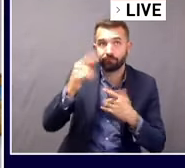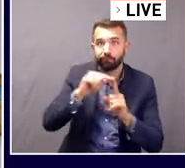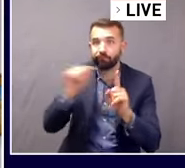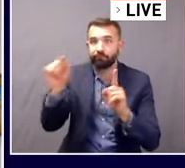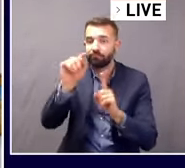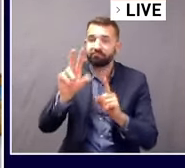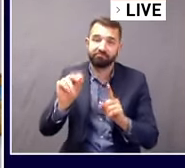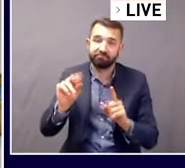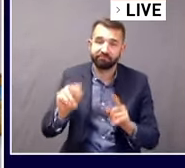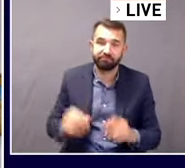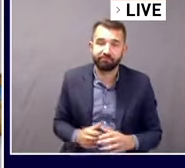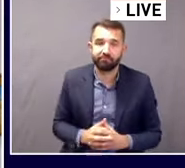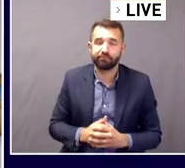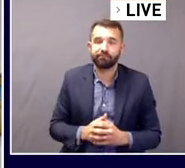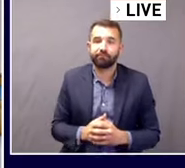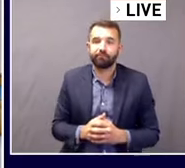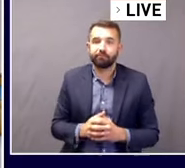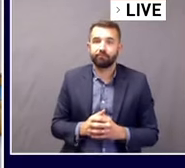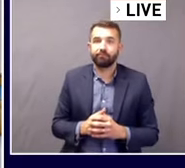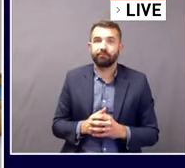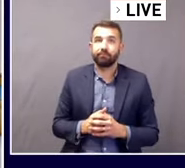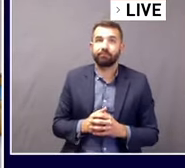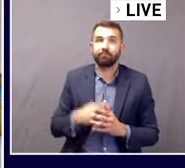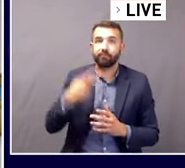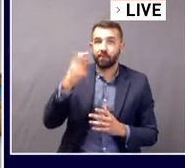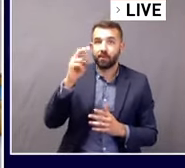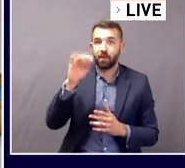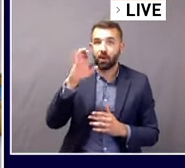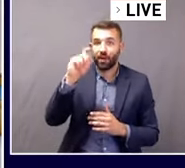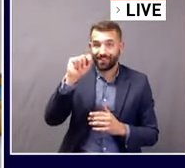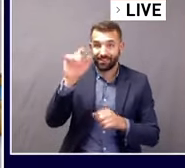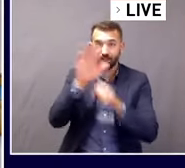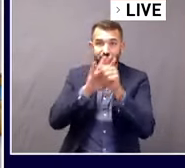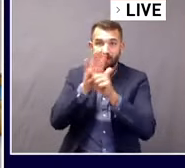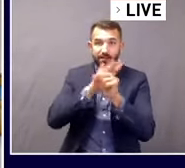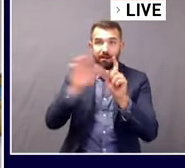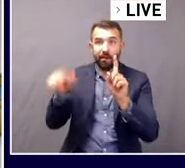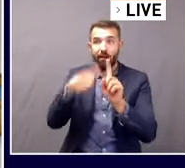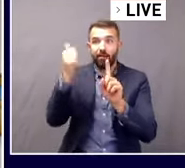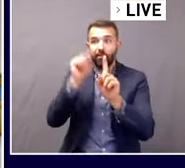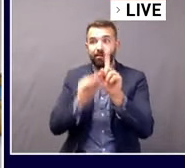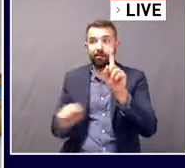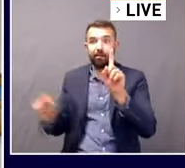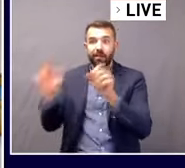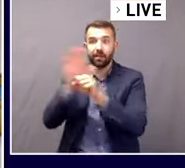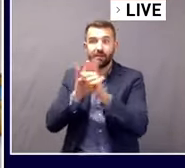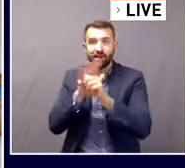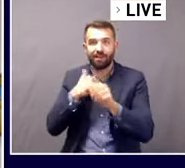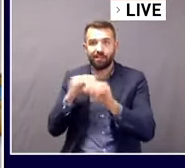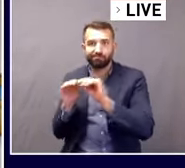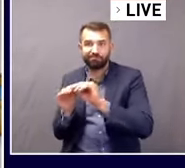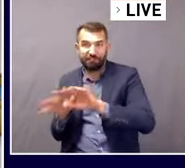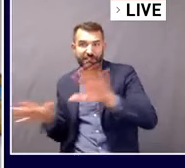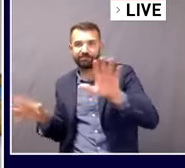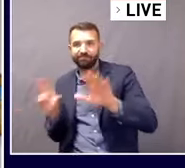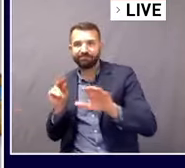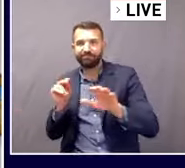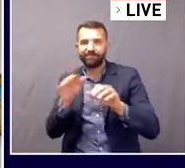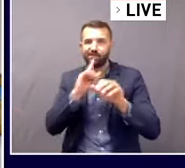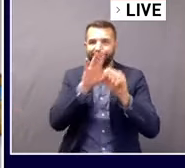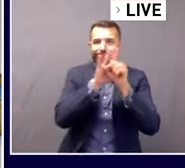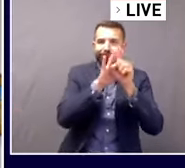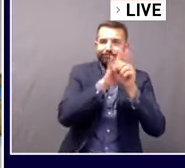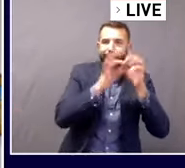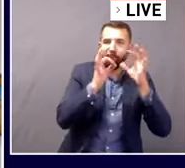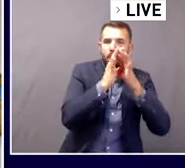other parts of Penobscot County, let alone adjacent counties. Similarly with York County, when the situation in